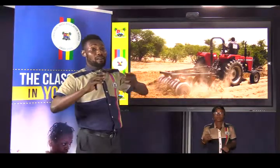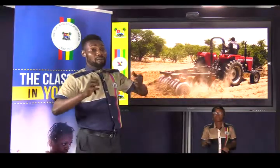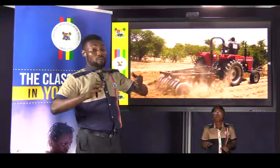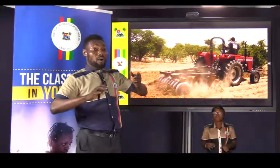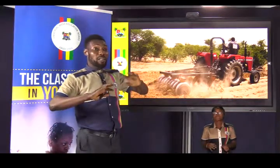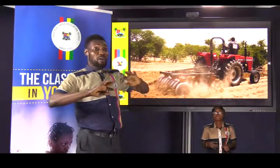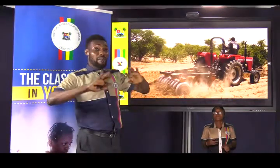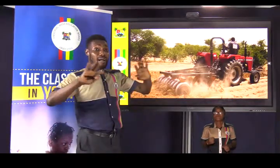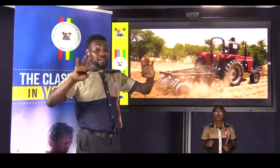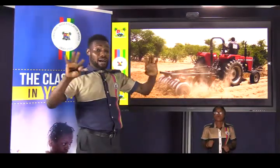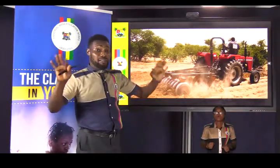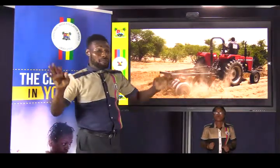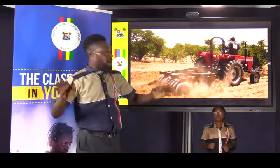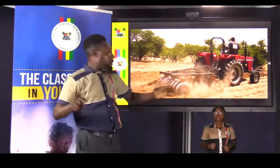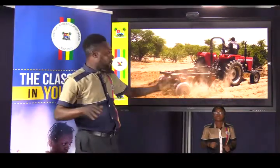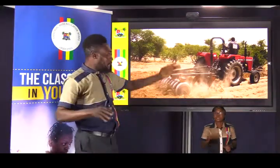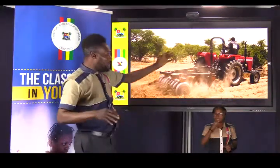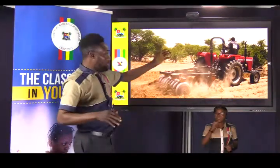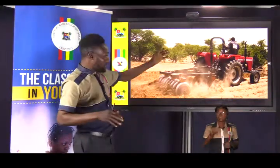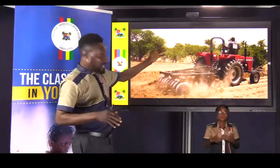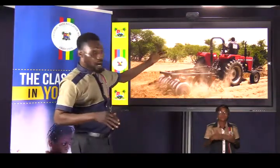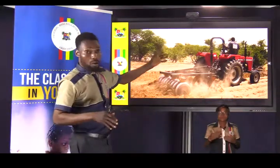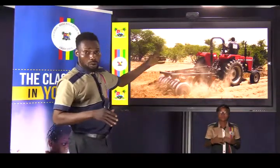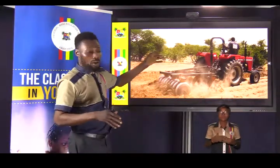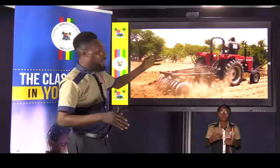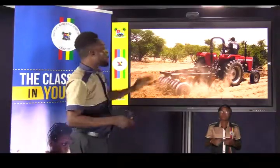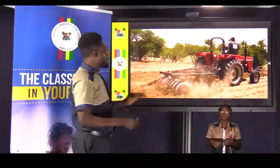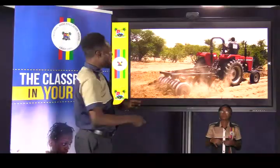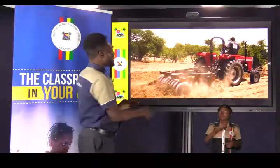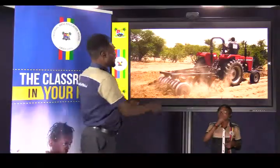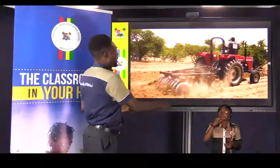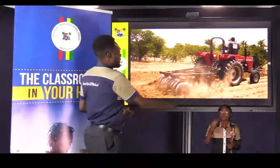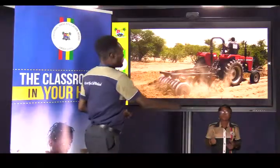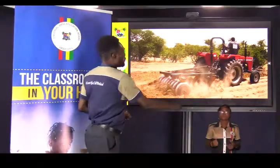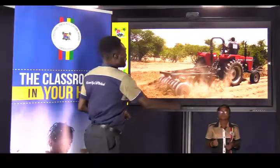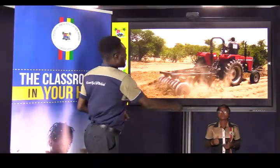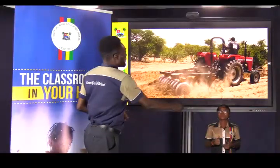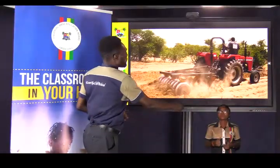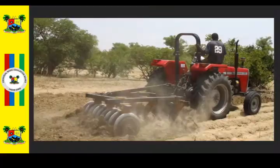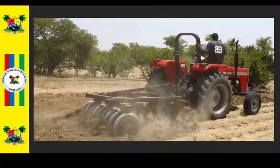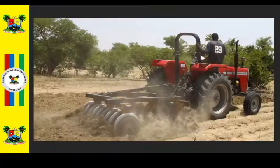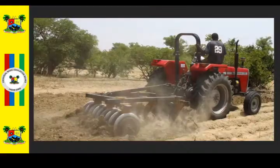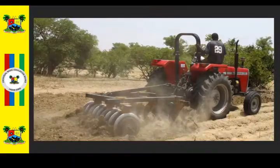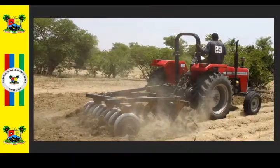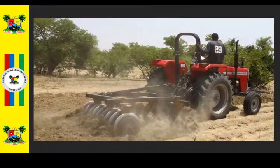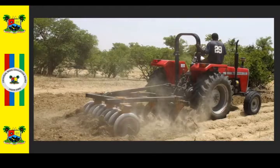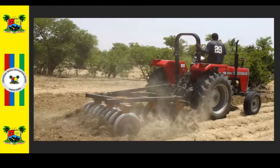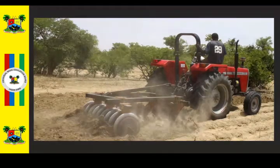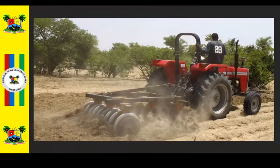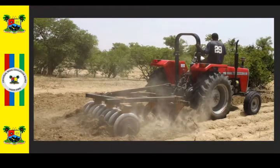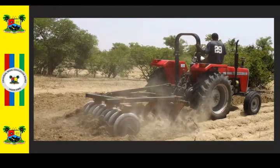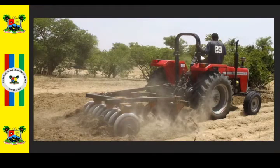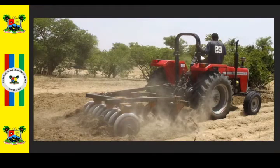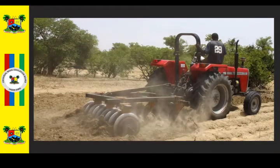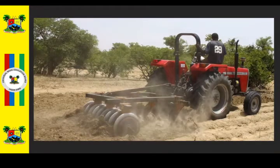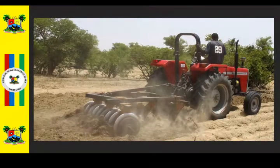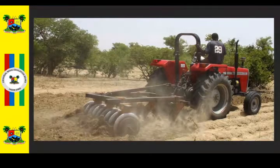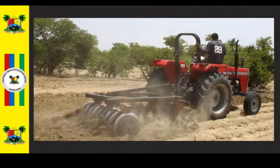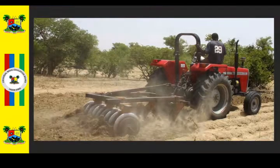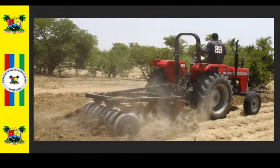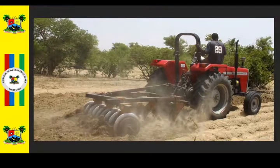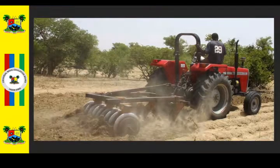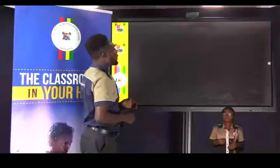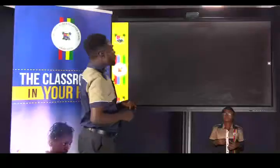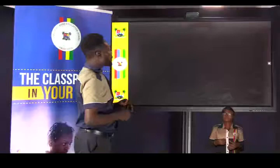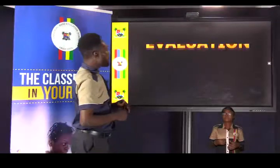on mechanized farming is now in place during post-independence period.